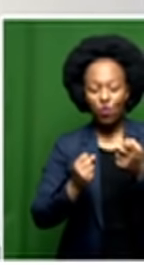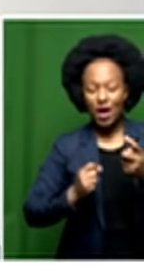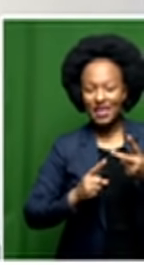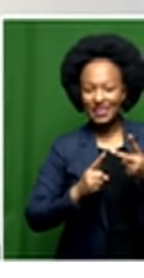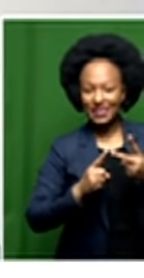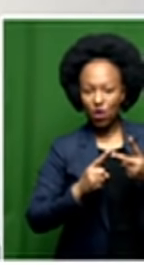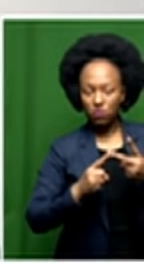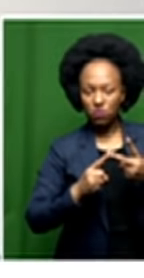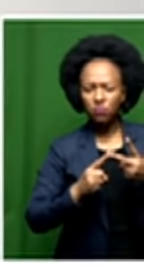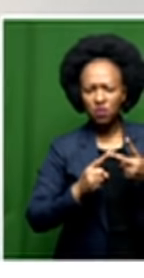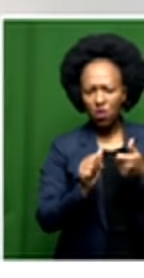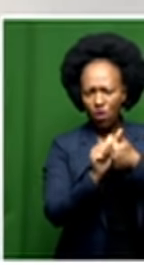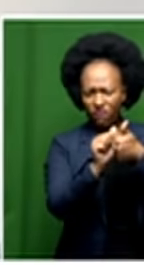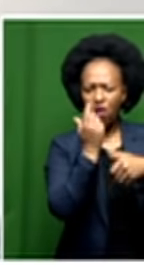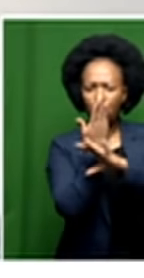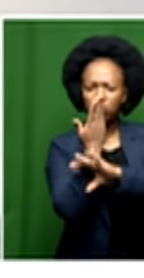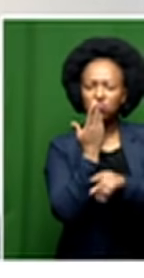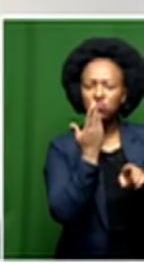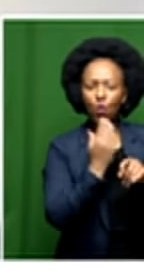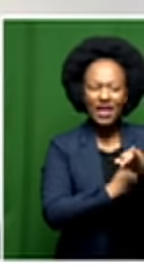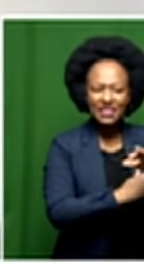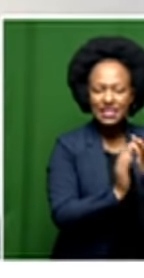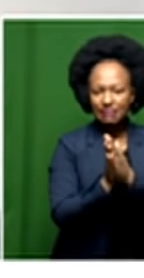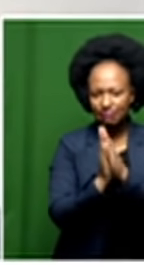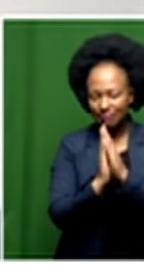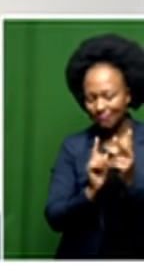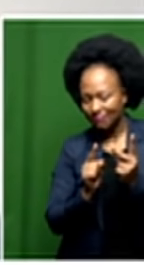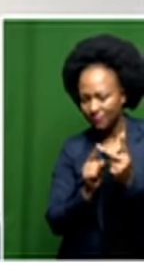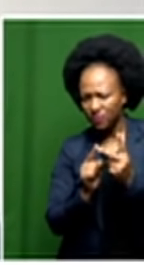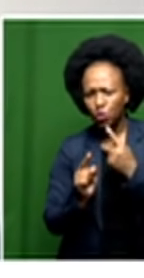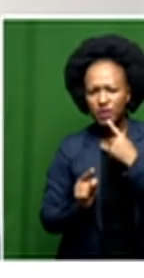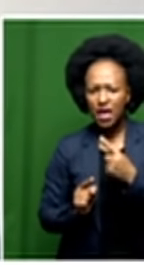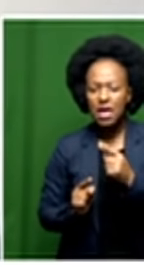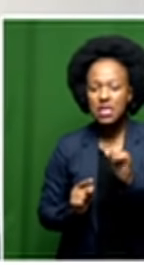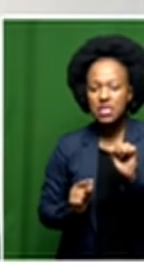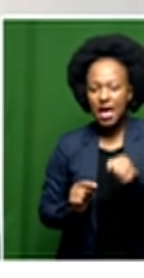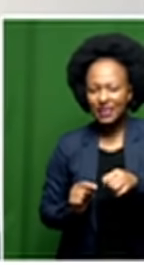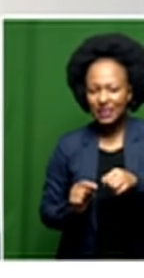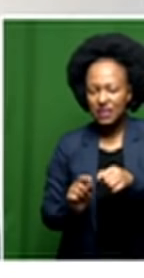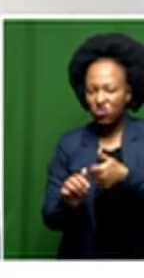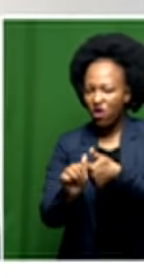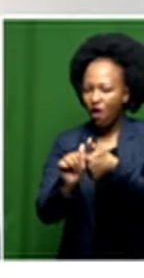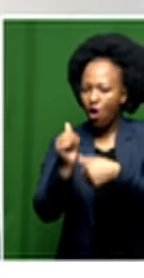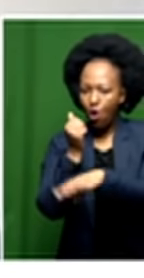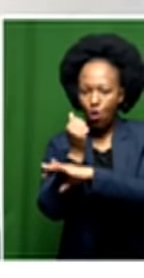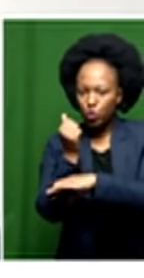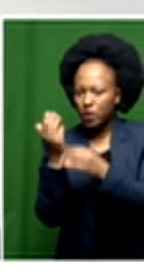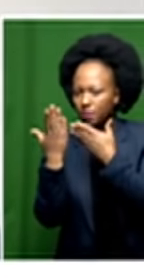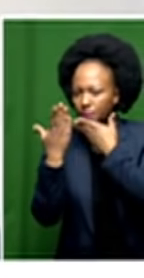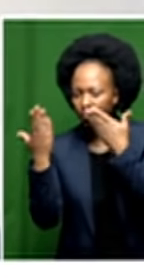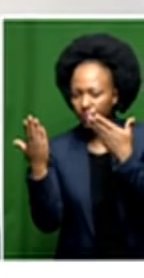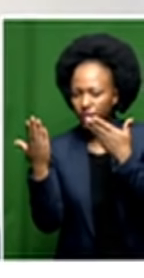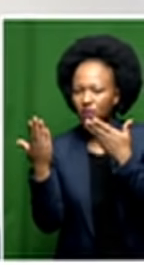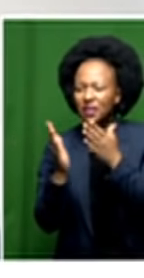argument by the IEC, in which it says, we appreciate that we have not complied with the Constitution, and therefore you